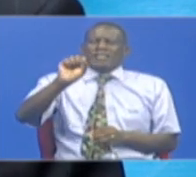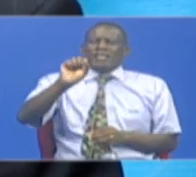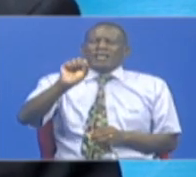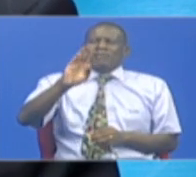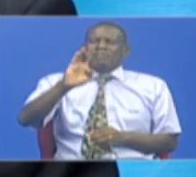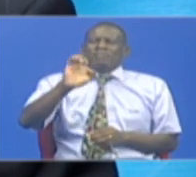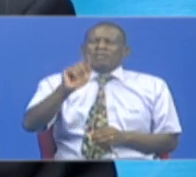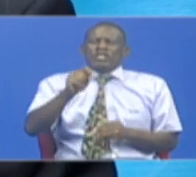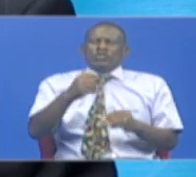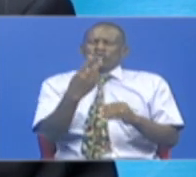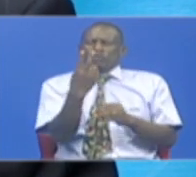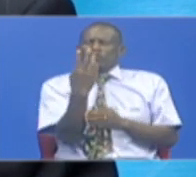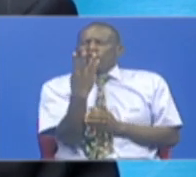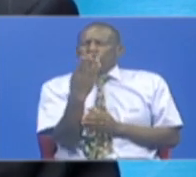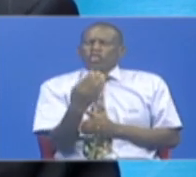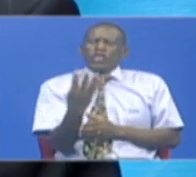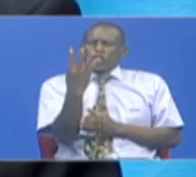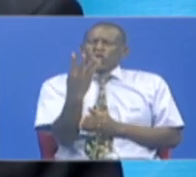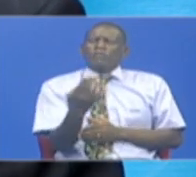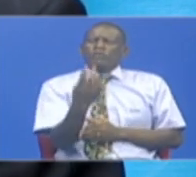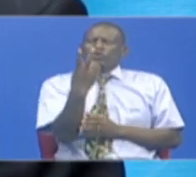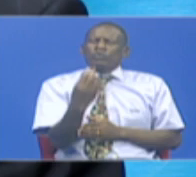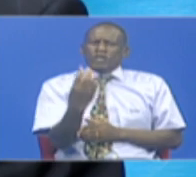24th of April, 2020.